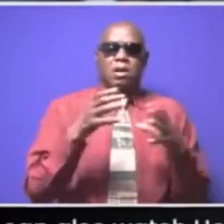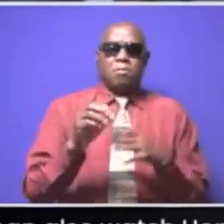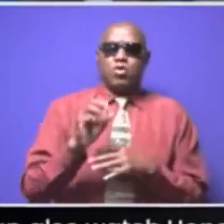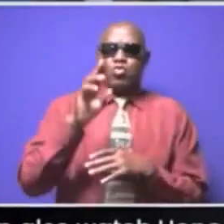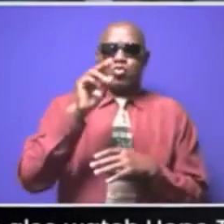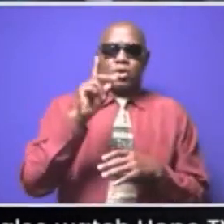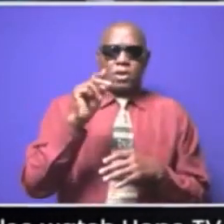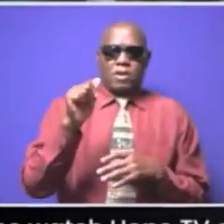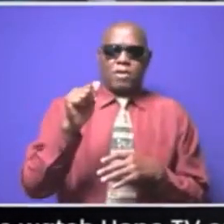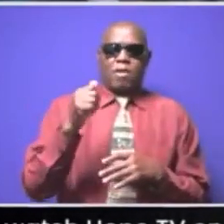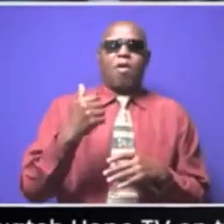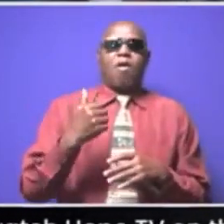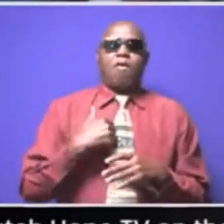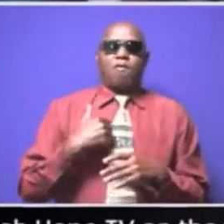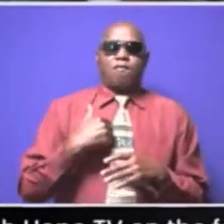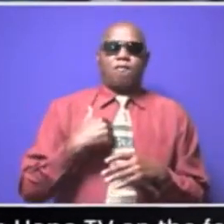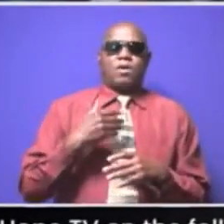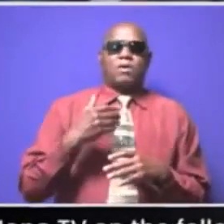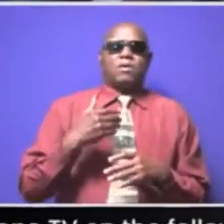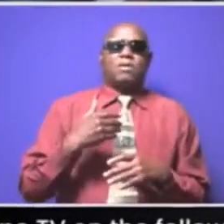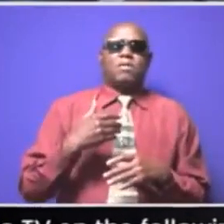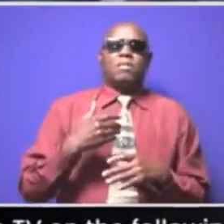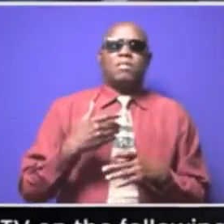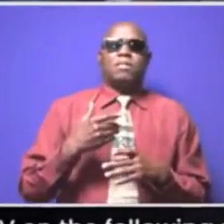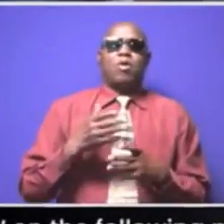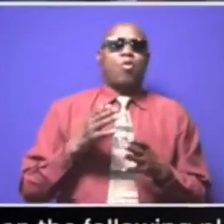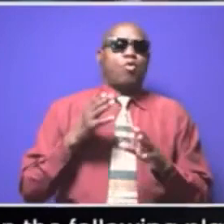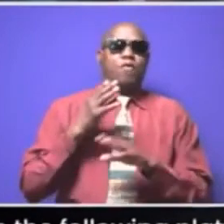it cuts across tribal